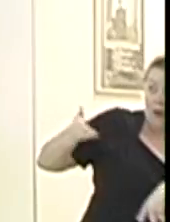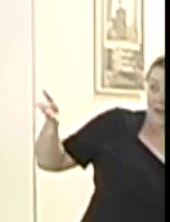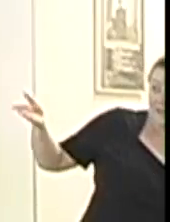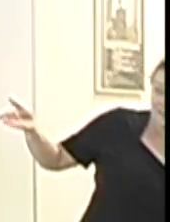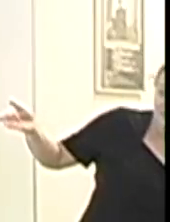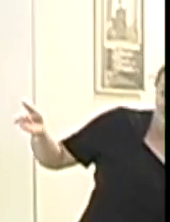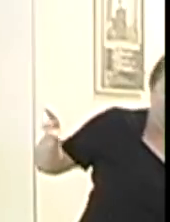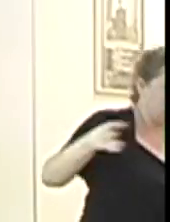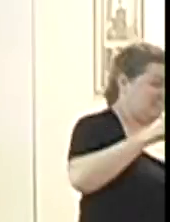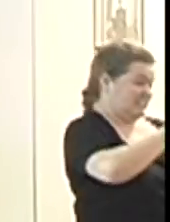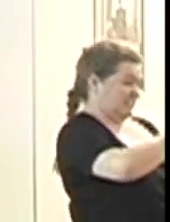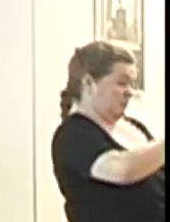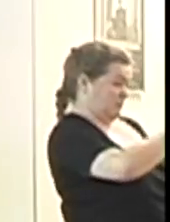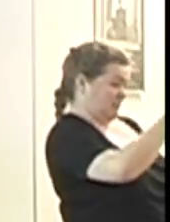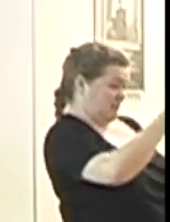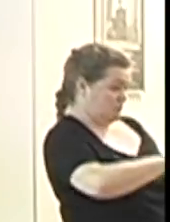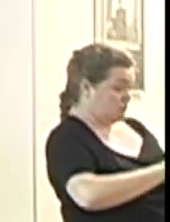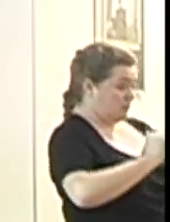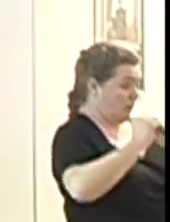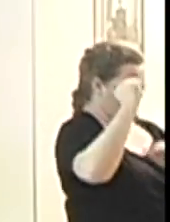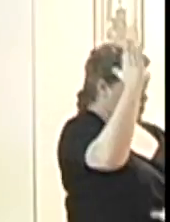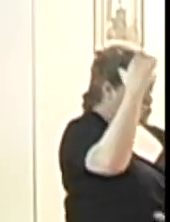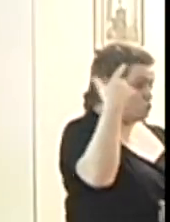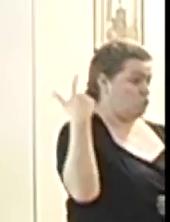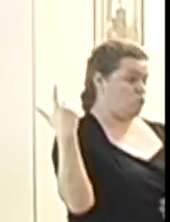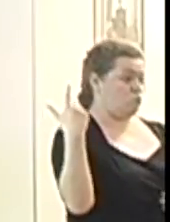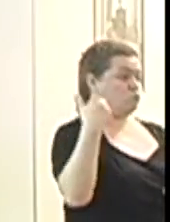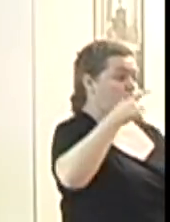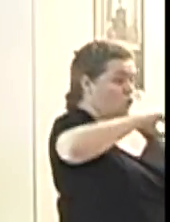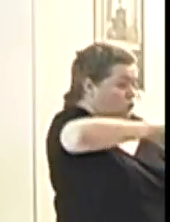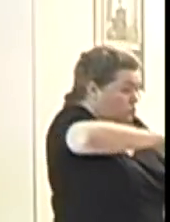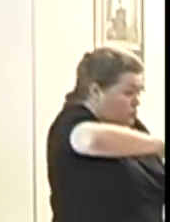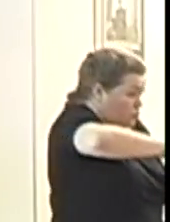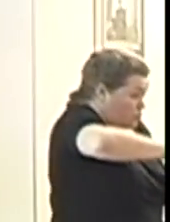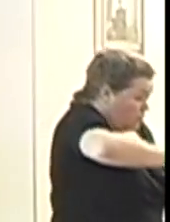over 75% of children's early sign productions